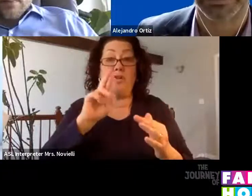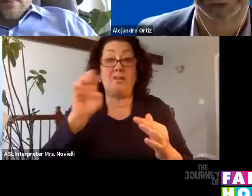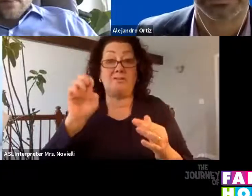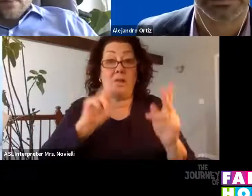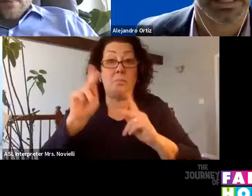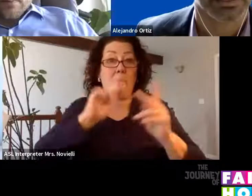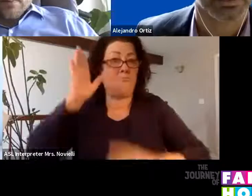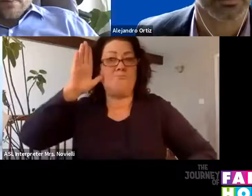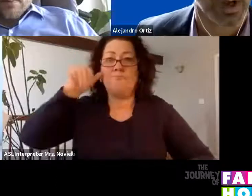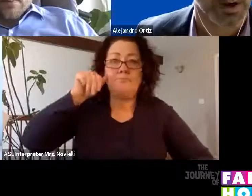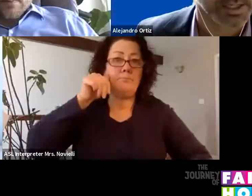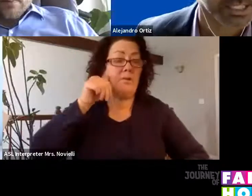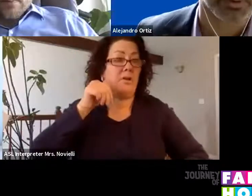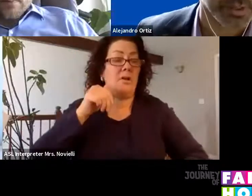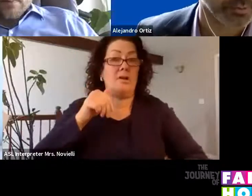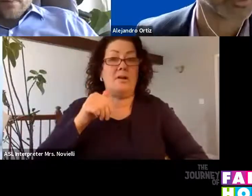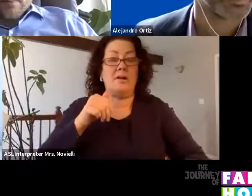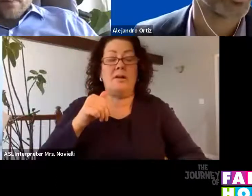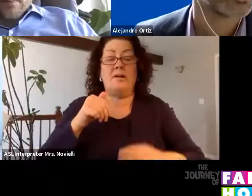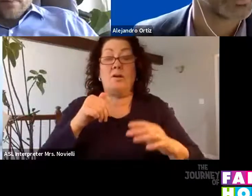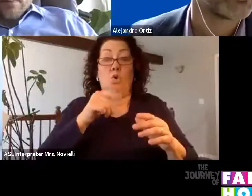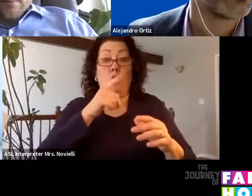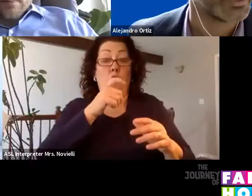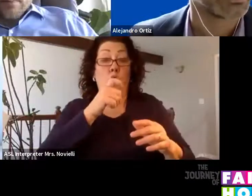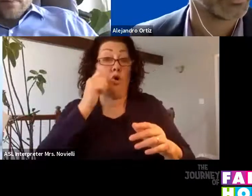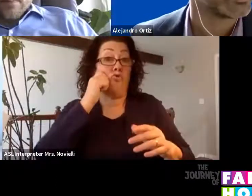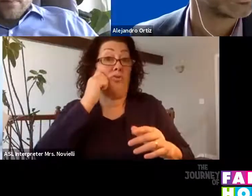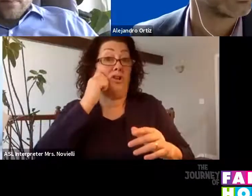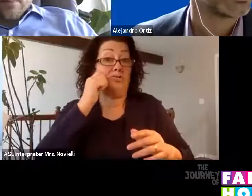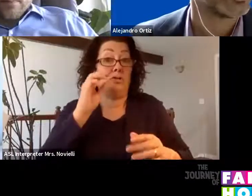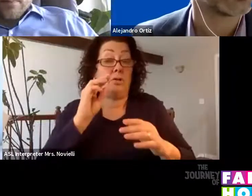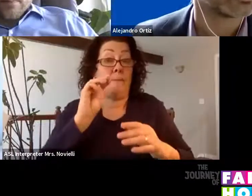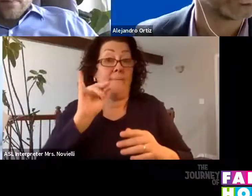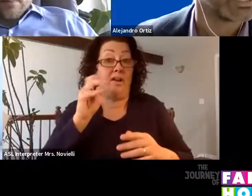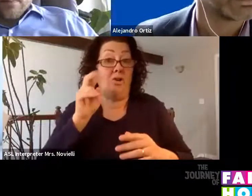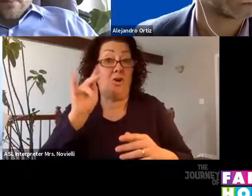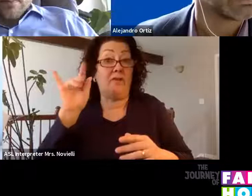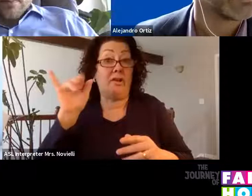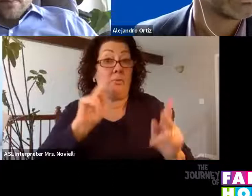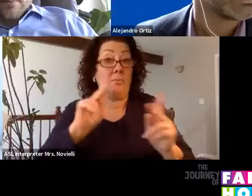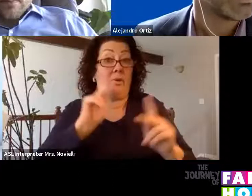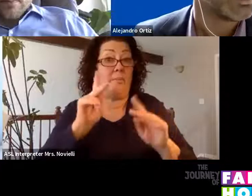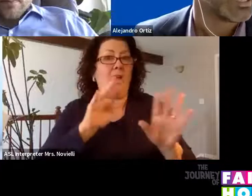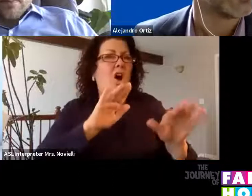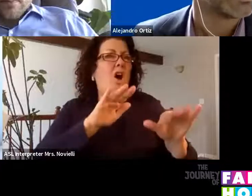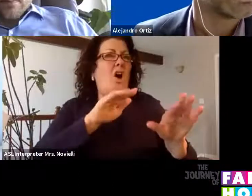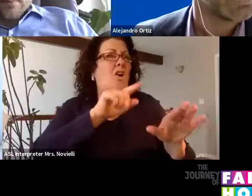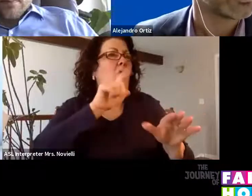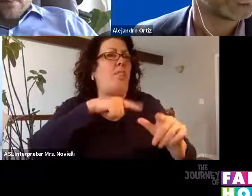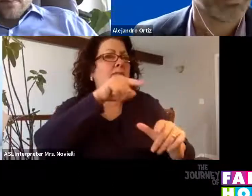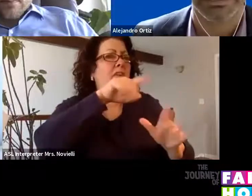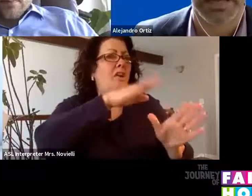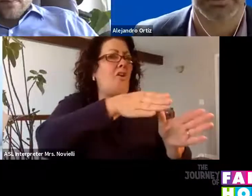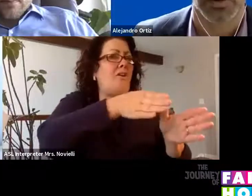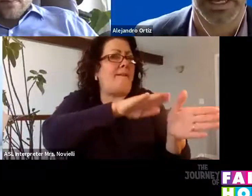steering practices. That is, steering racial minorities away from communities that the realtors would not like them to live in. To the extent